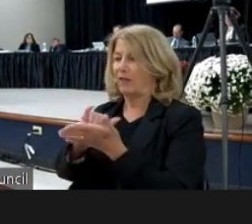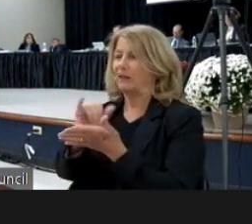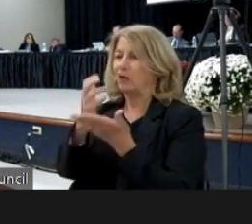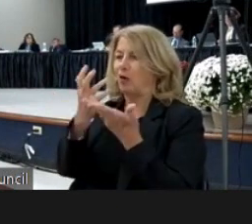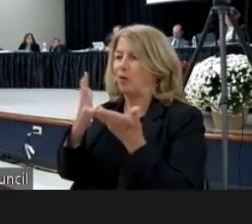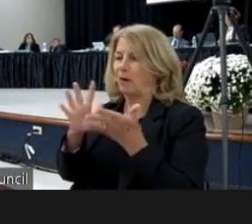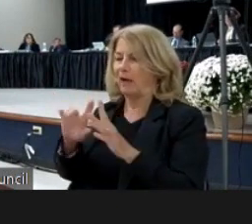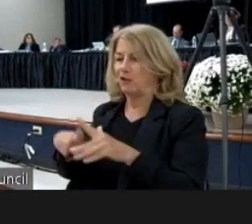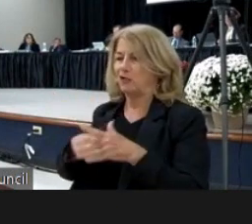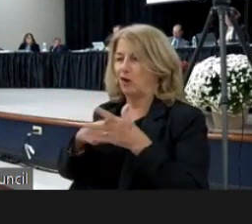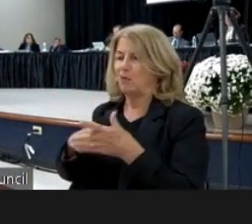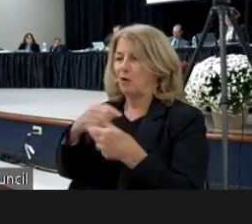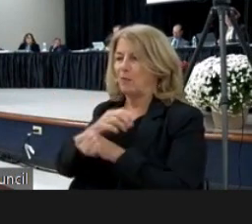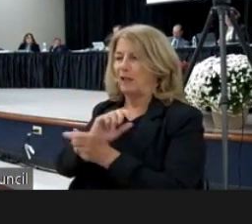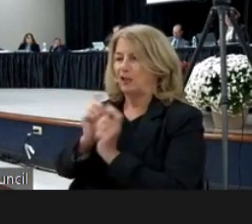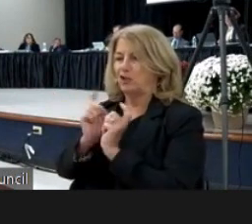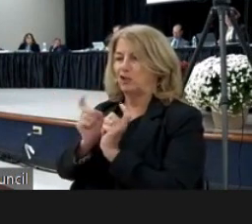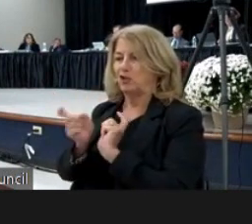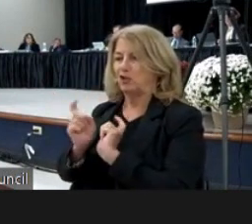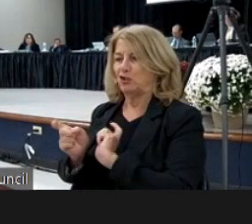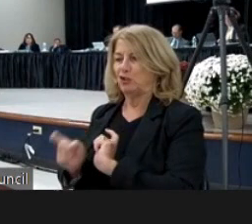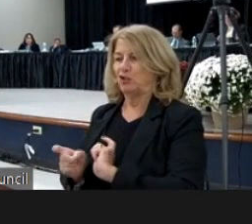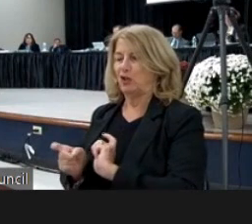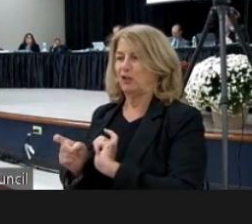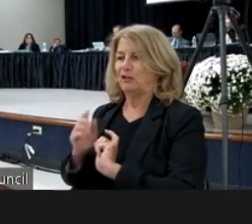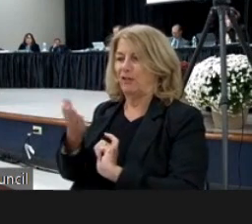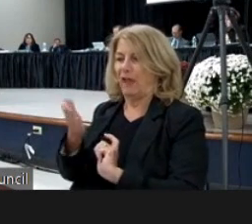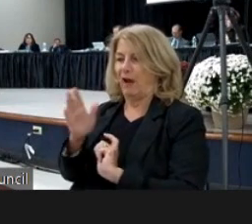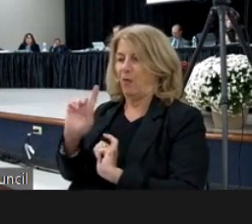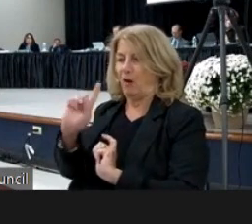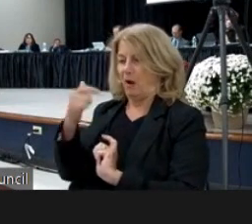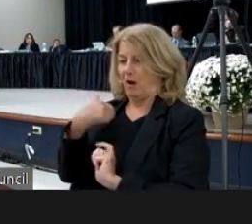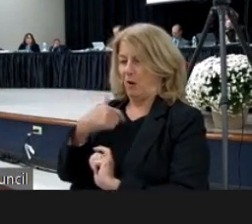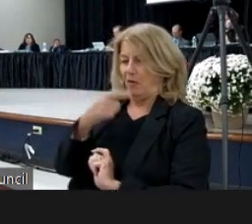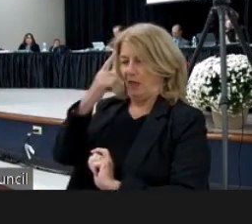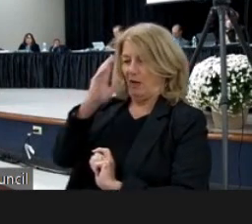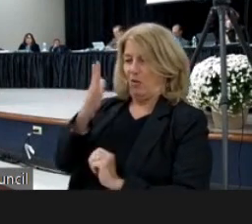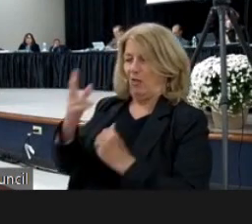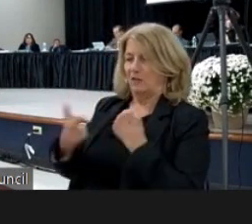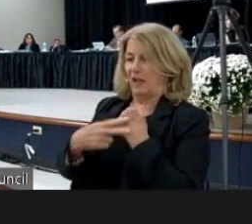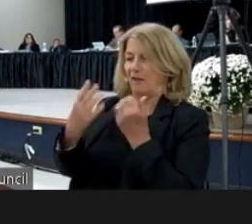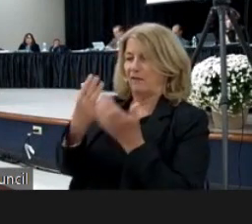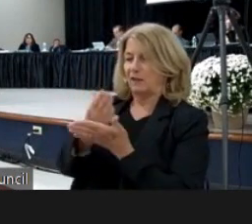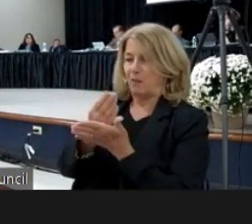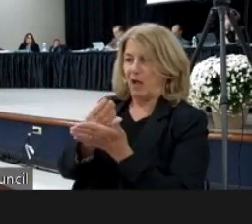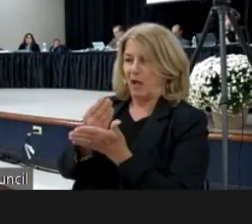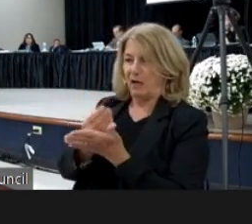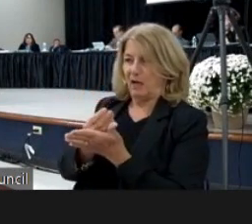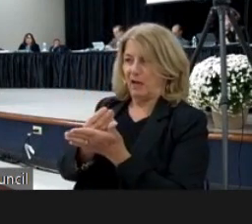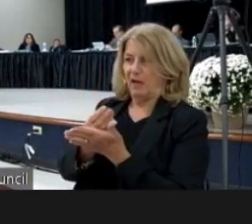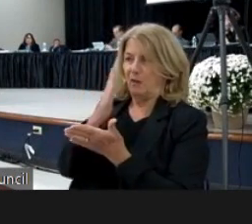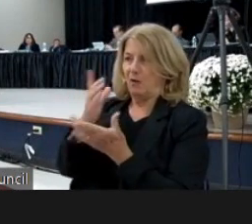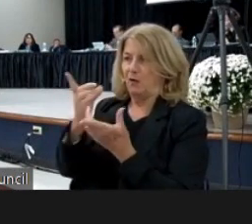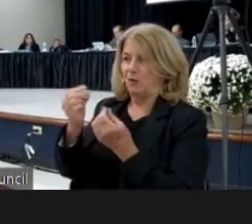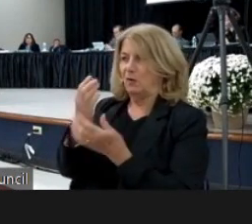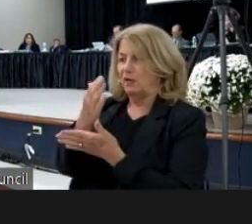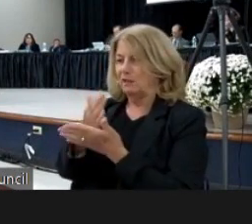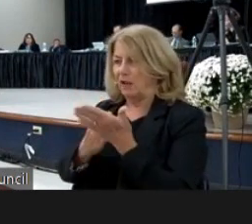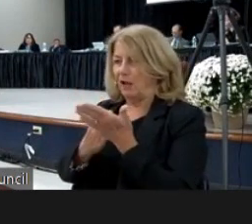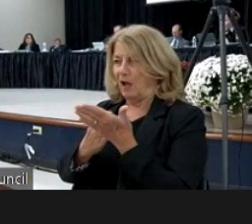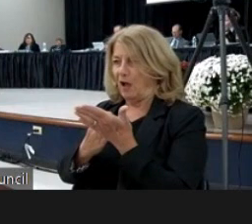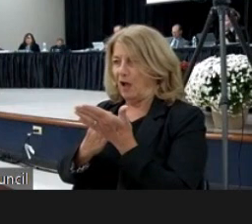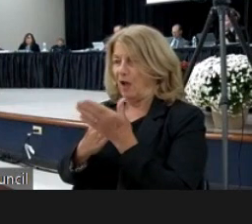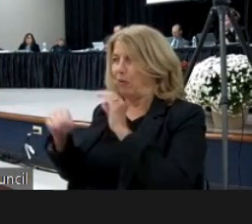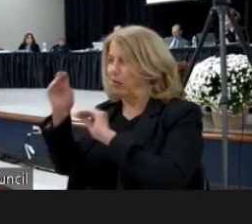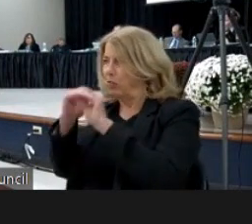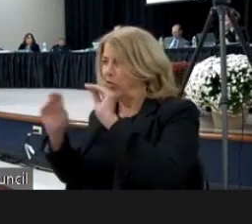A number of changes there that we think will save some money. We'll start doing some charrettes on the outside facade.